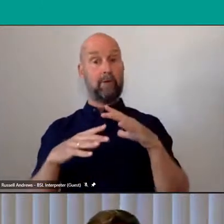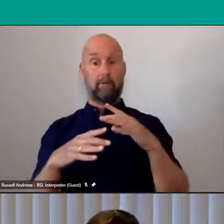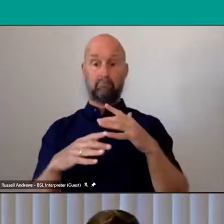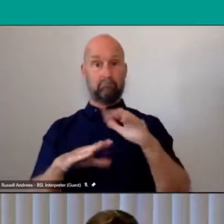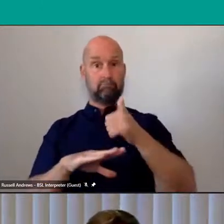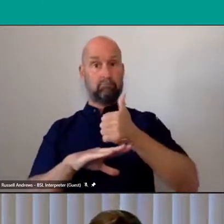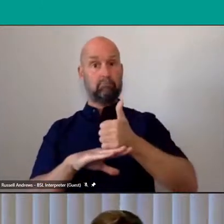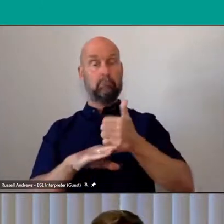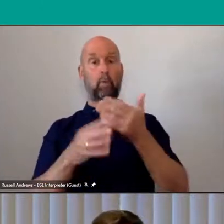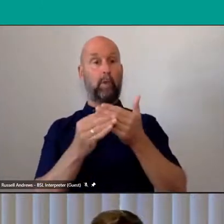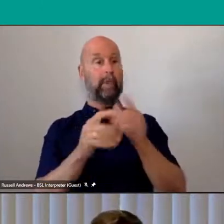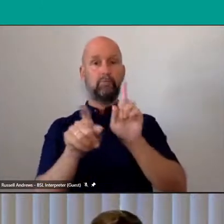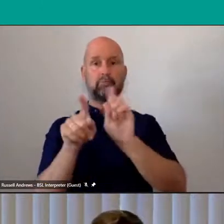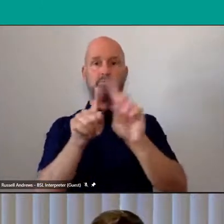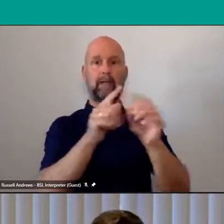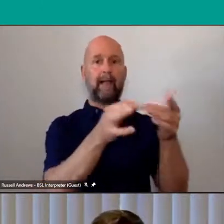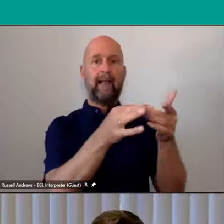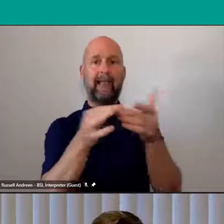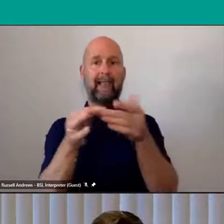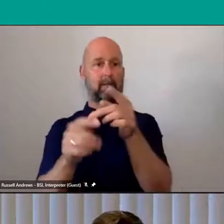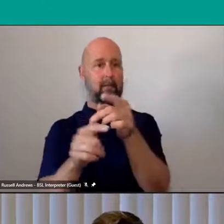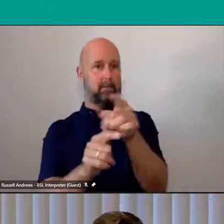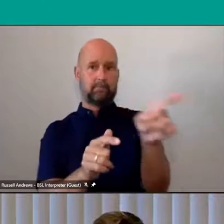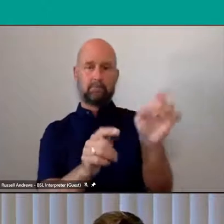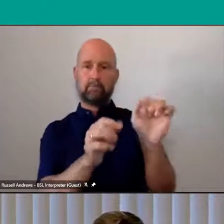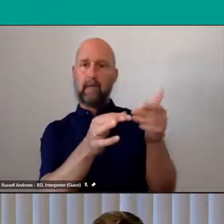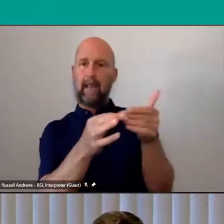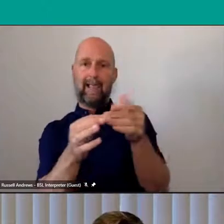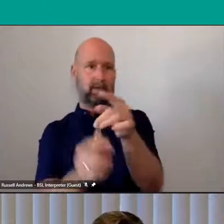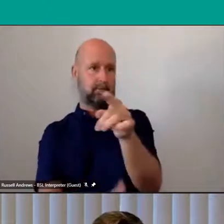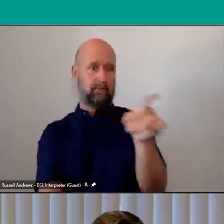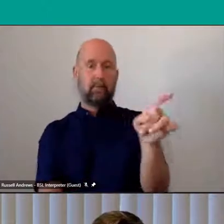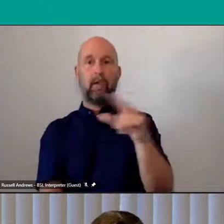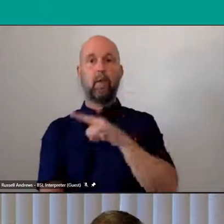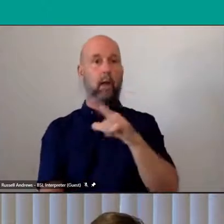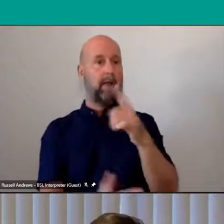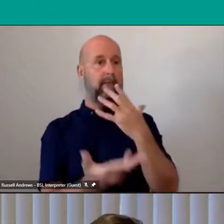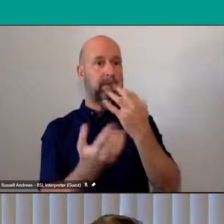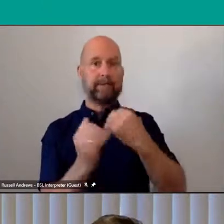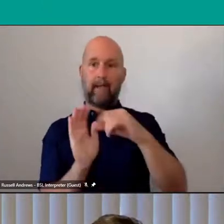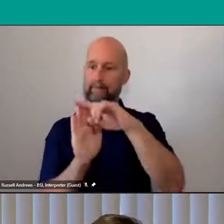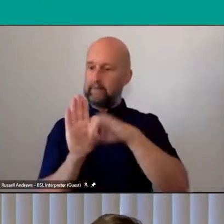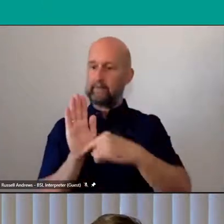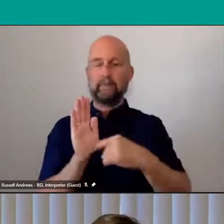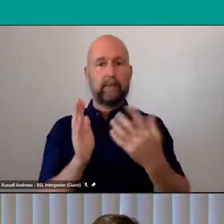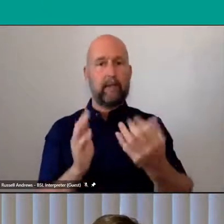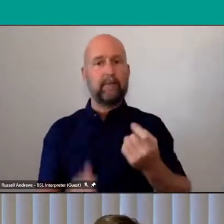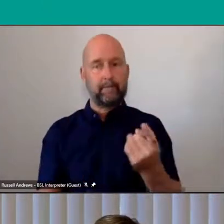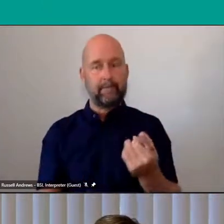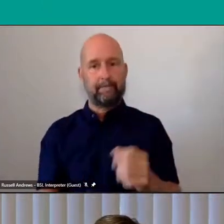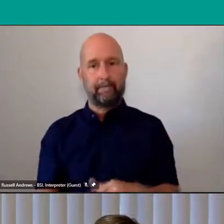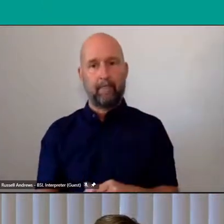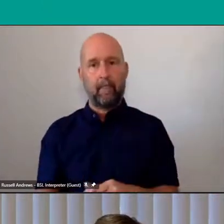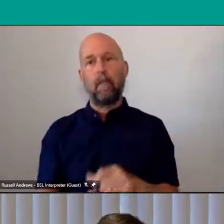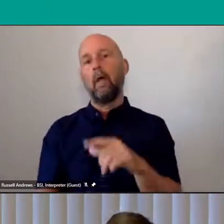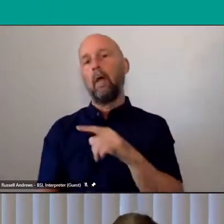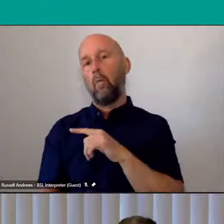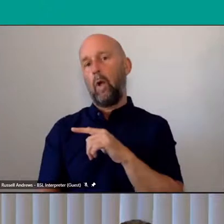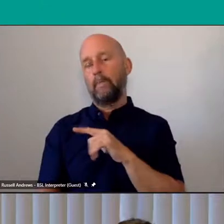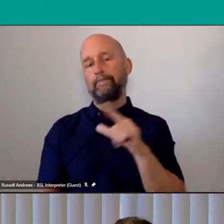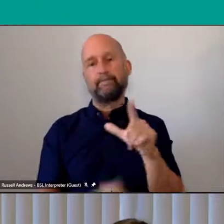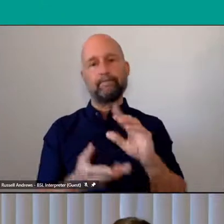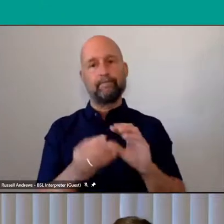with leaders. Leaders have very much bought into this, and the principle of